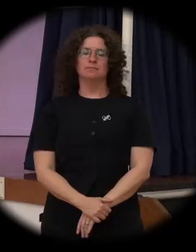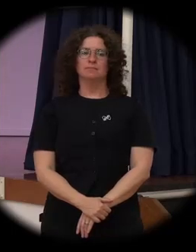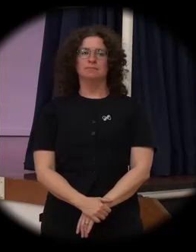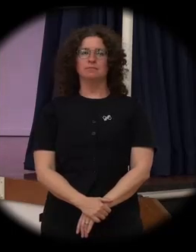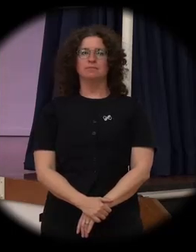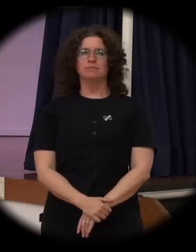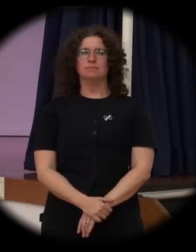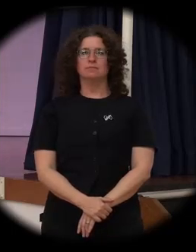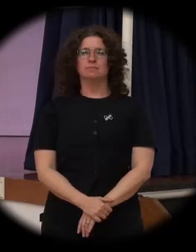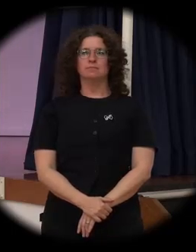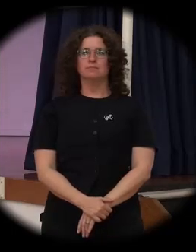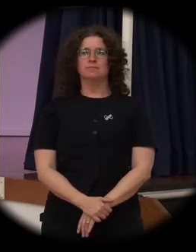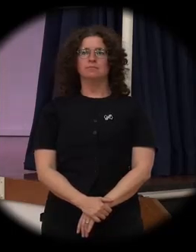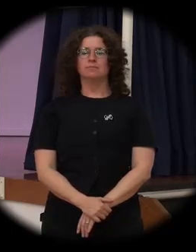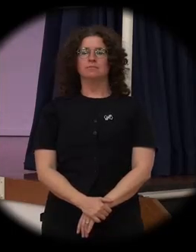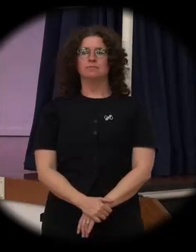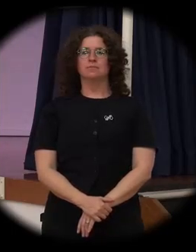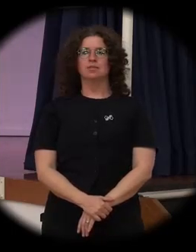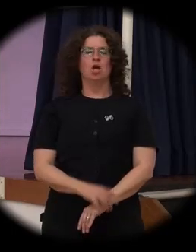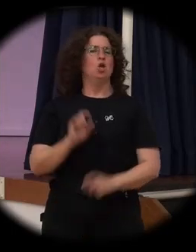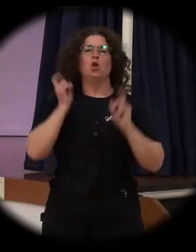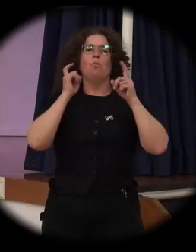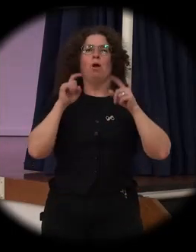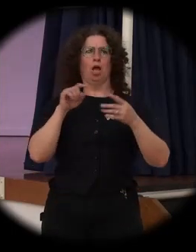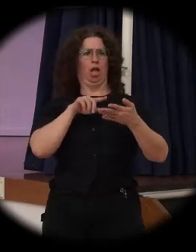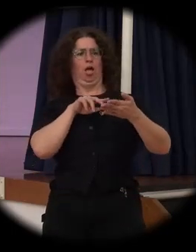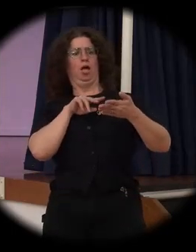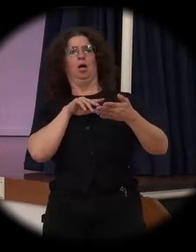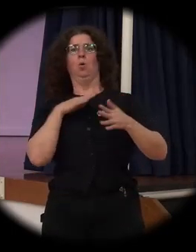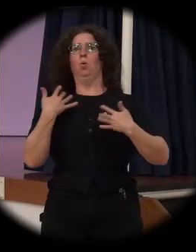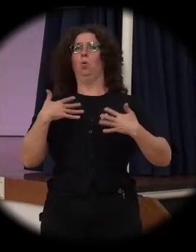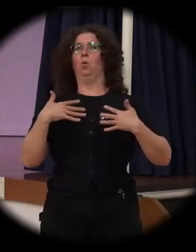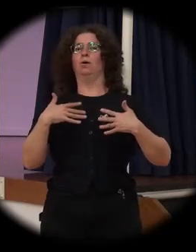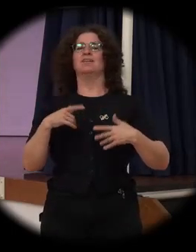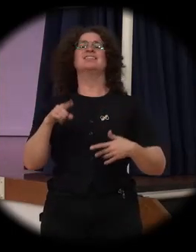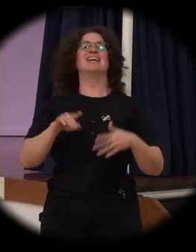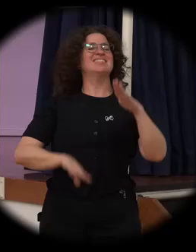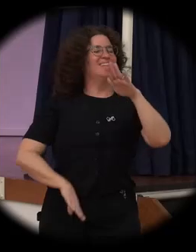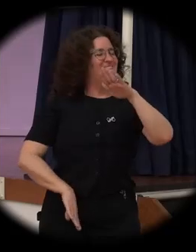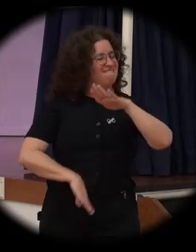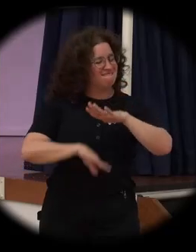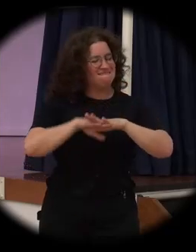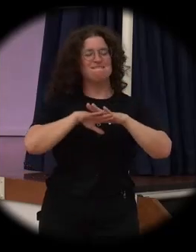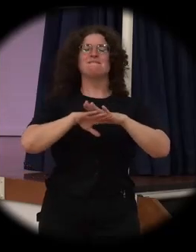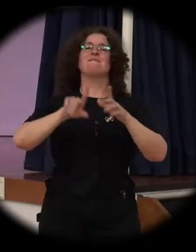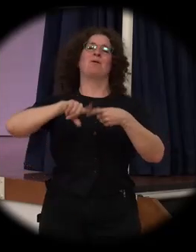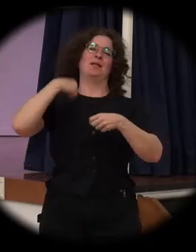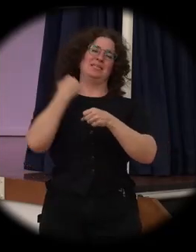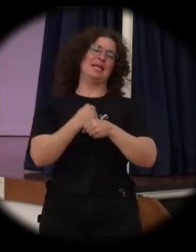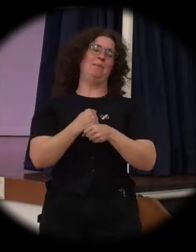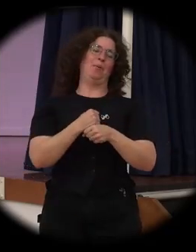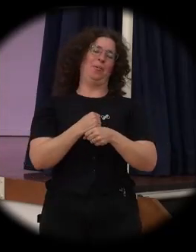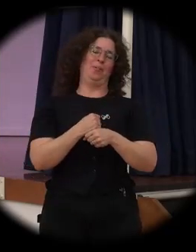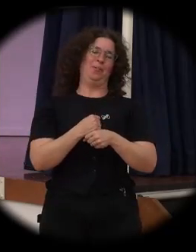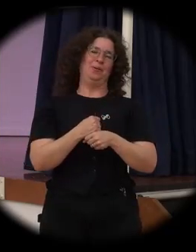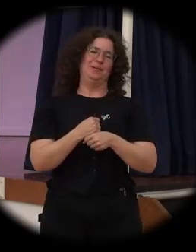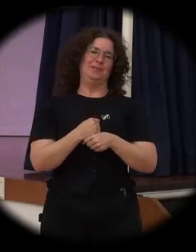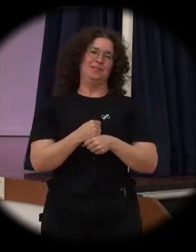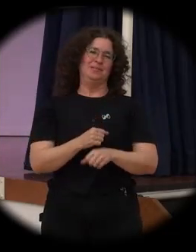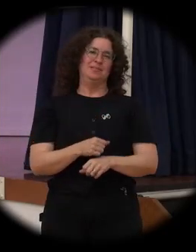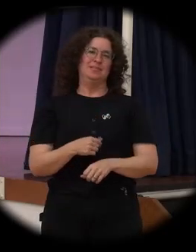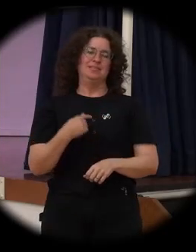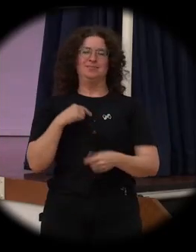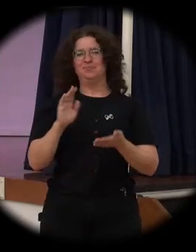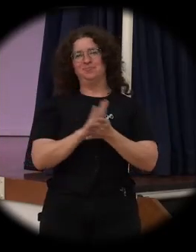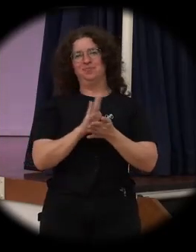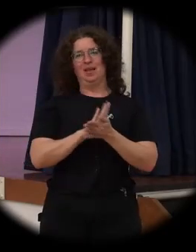And so I wanted to show, don't worry if this is intimidating, this is the entire simplest example build script. I was very